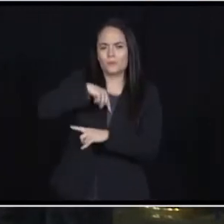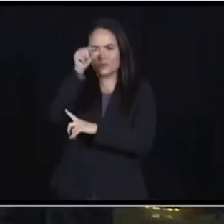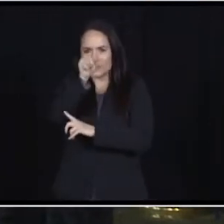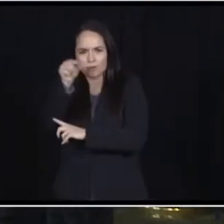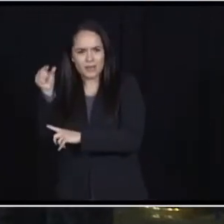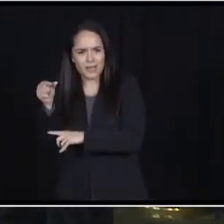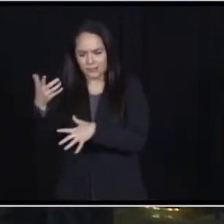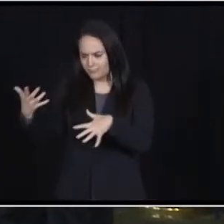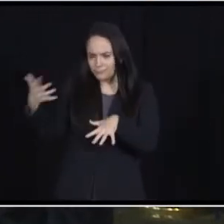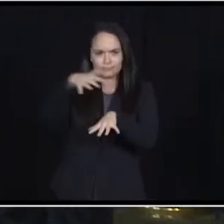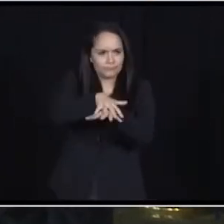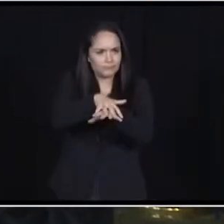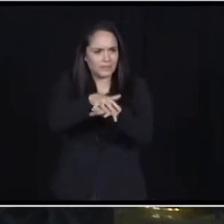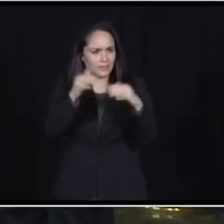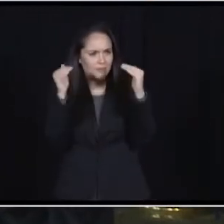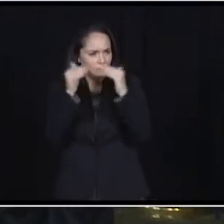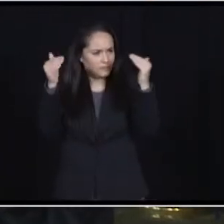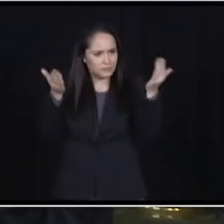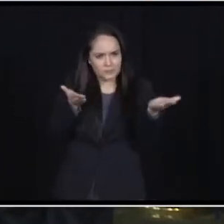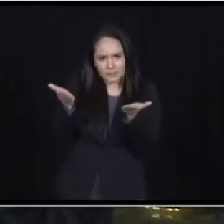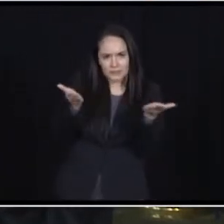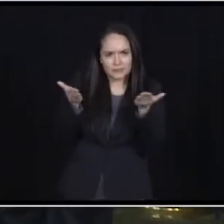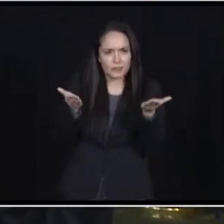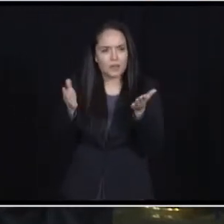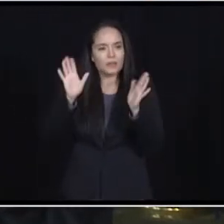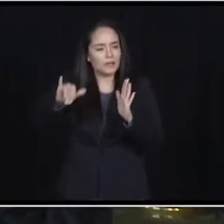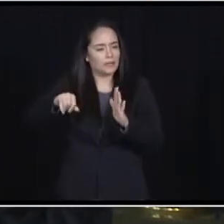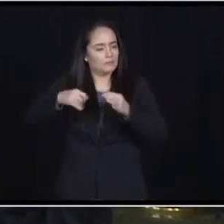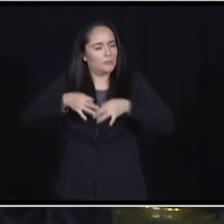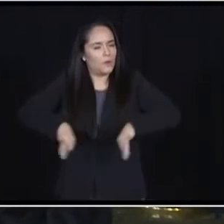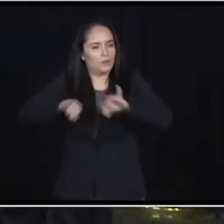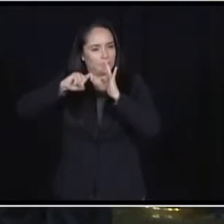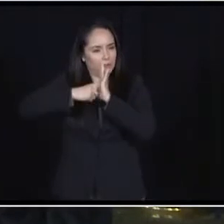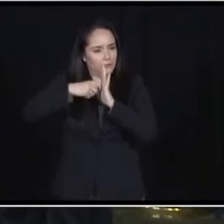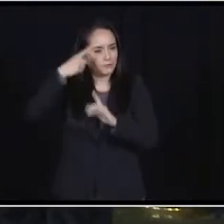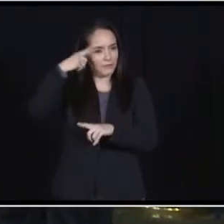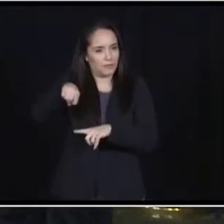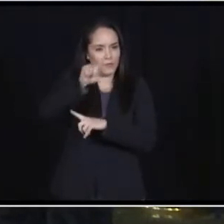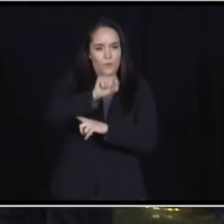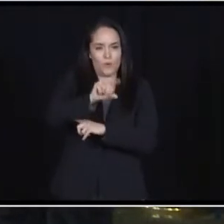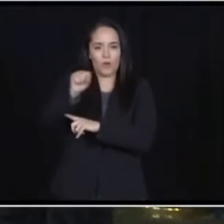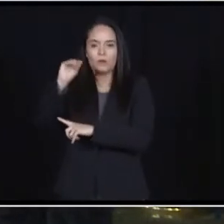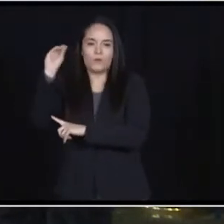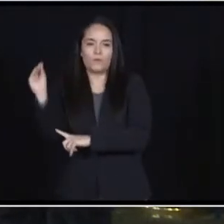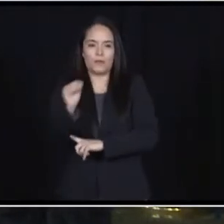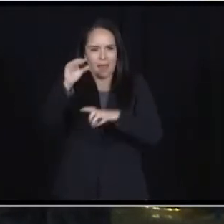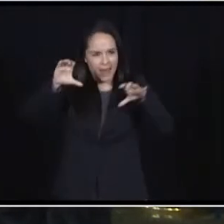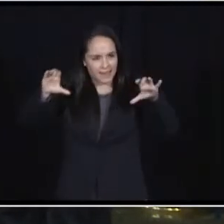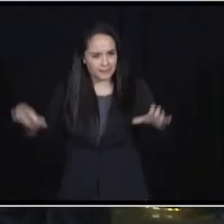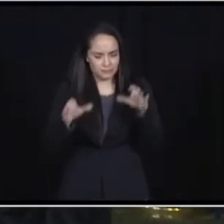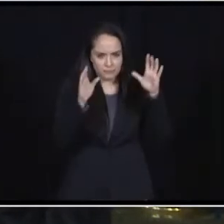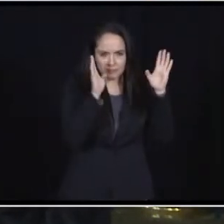key component of Budget 2020, Ontario's action plan. It is also a critical part of our